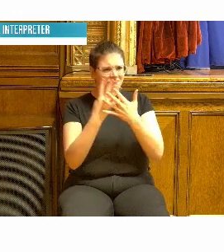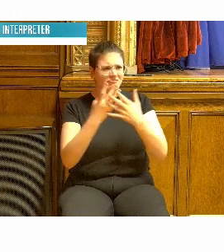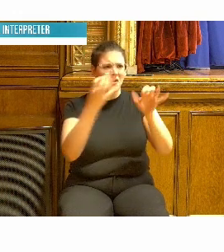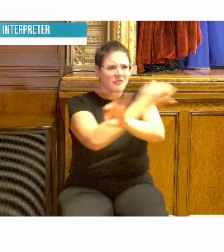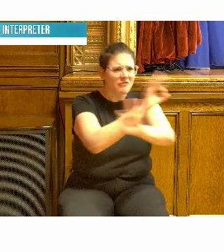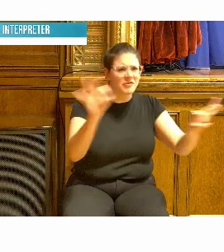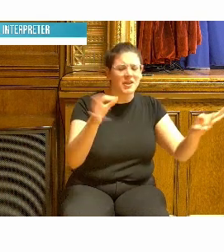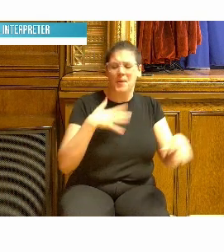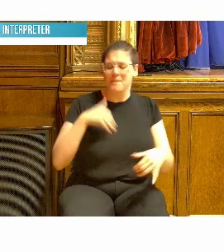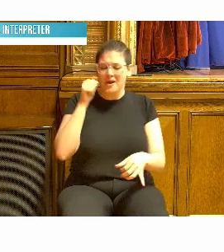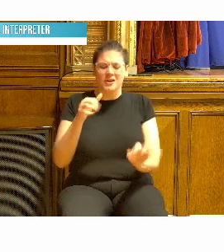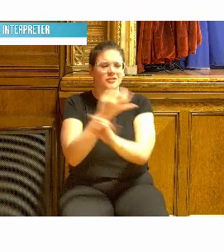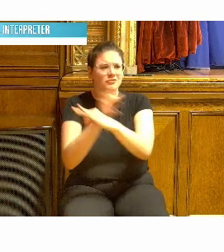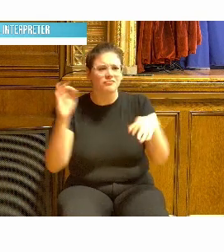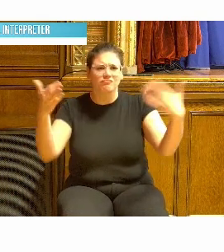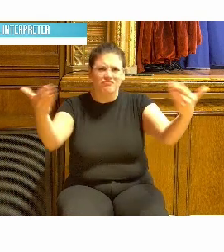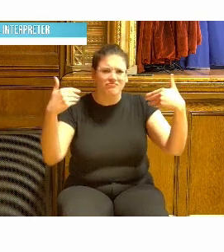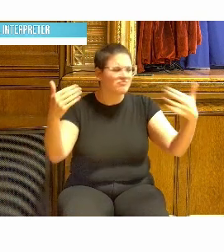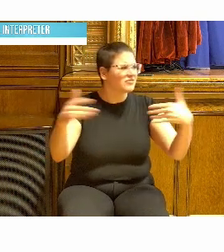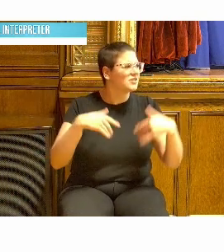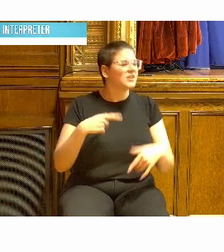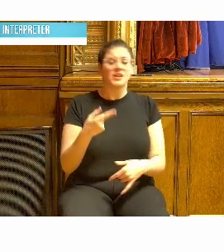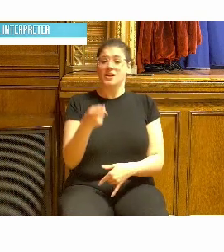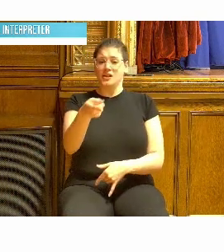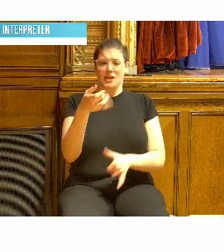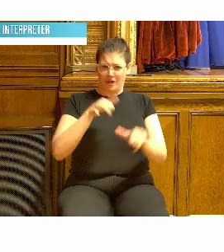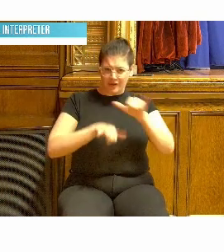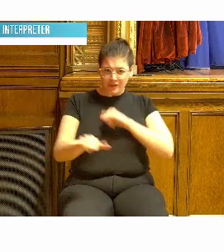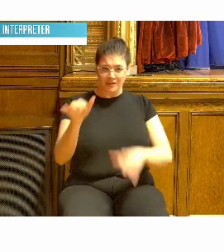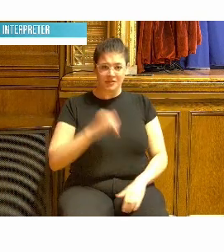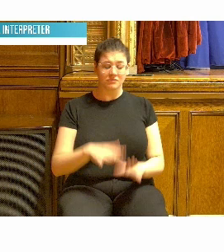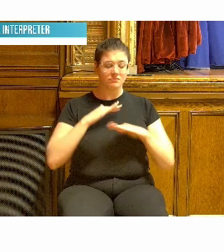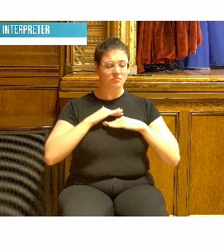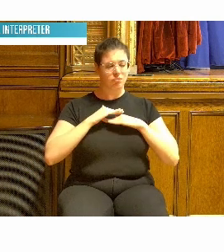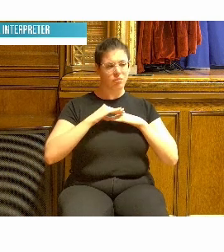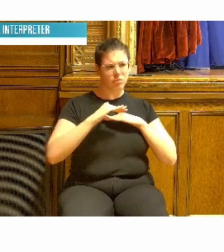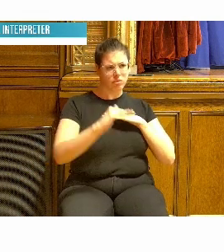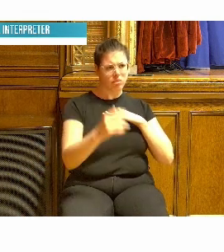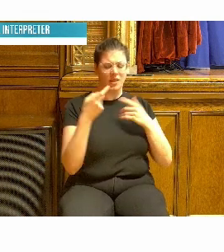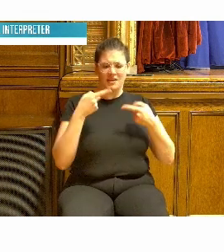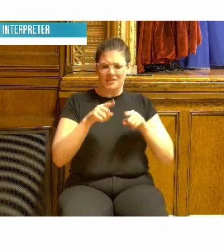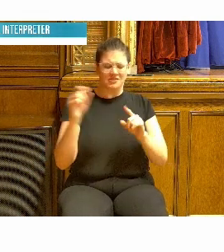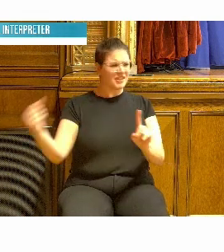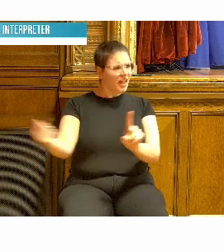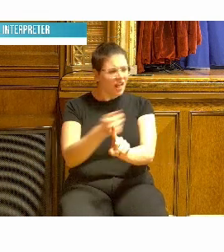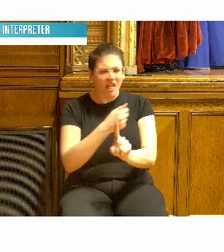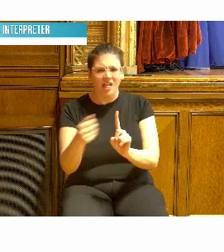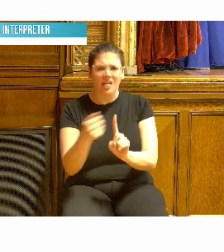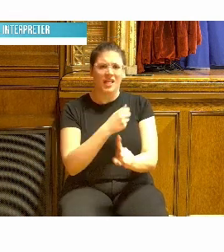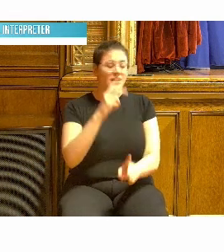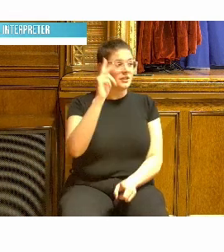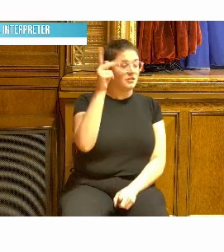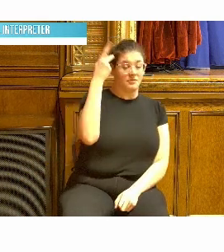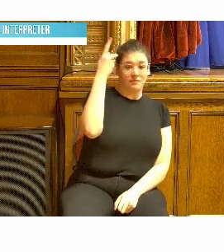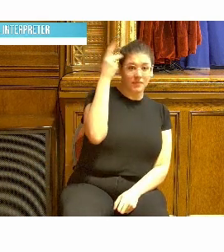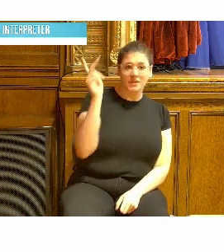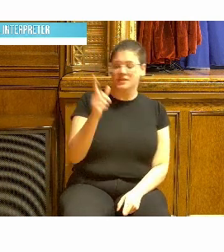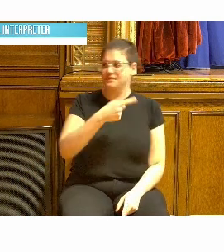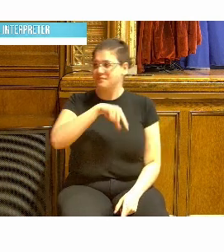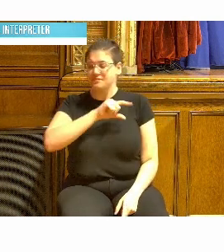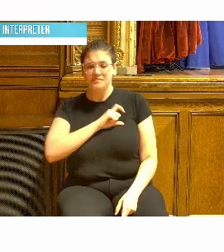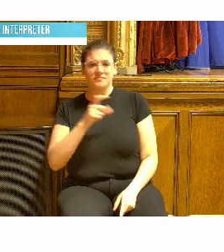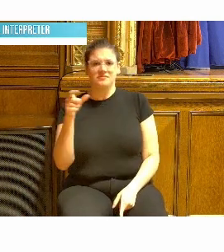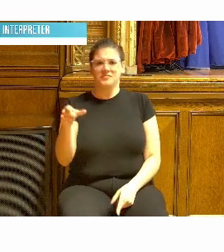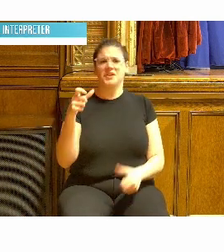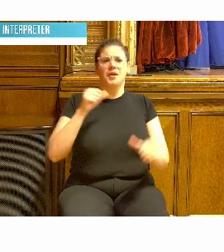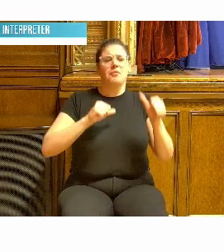How these vagrants stay complacent during terror attacks. Politicians and the police performing the acts. It is no